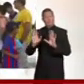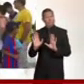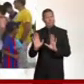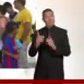out his future.